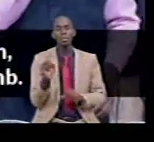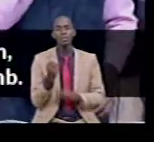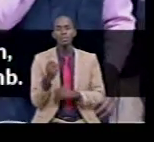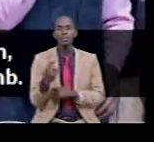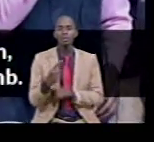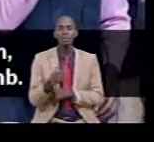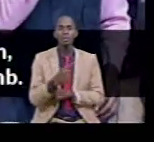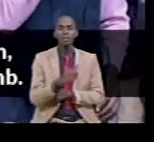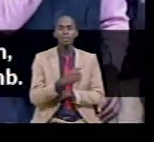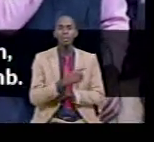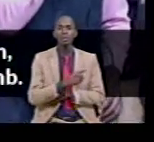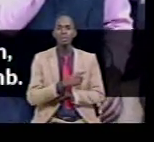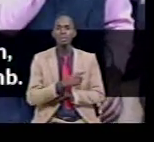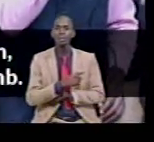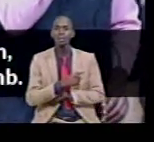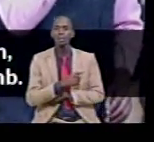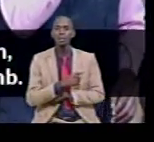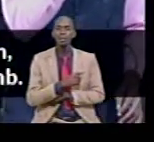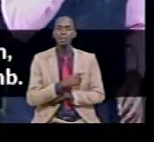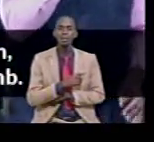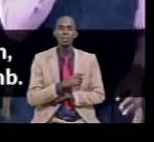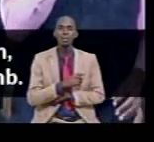Salvation's day